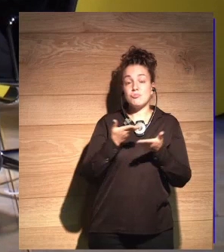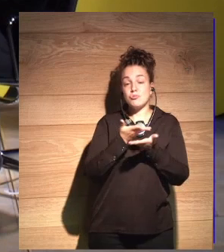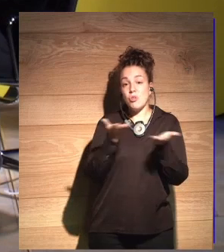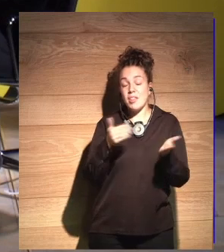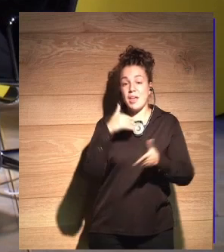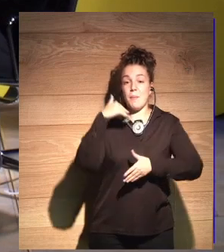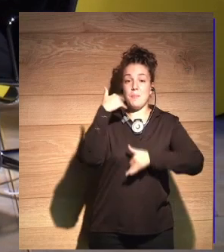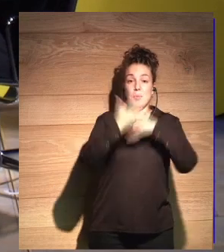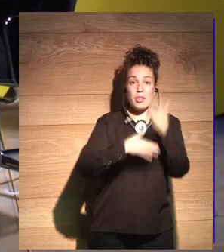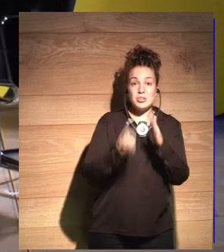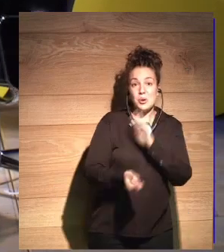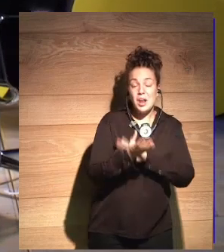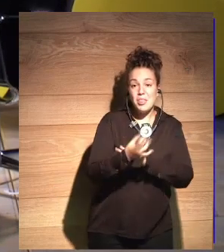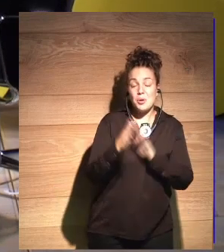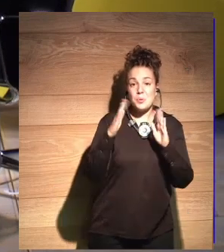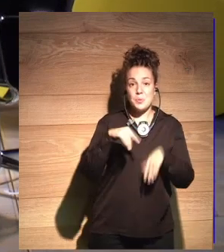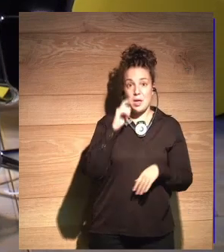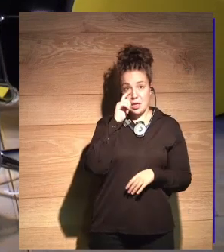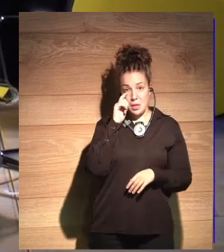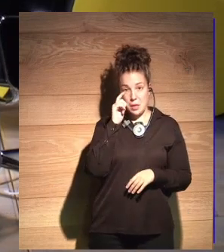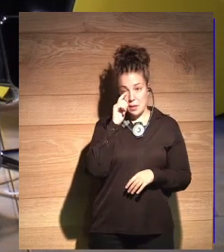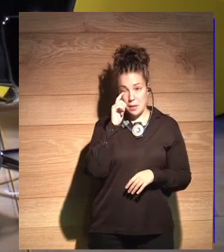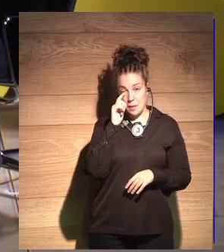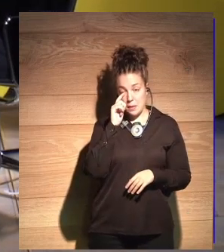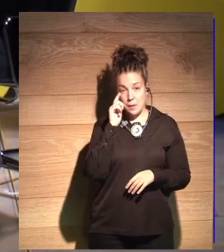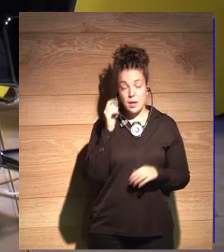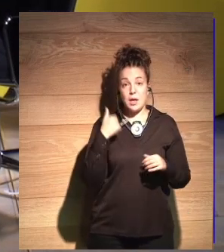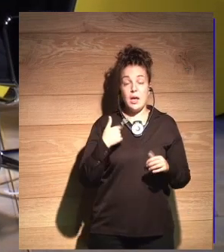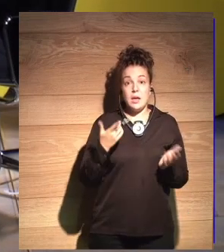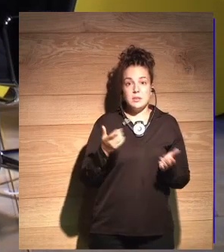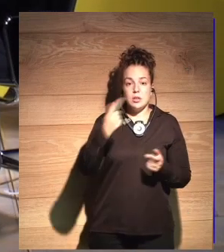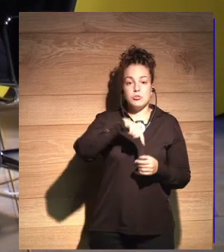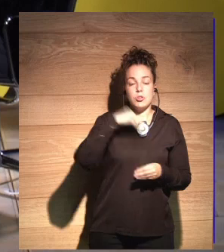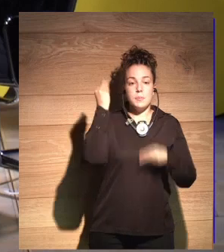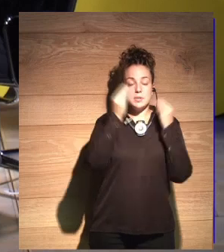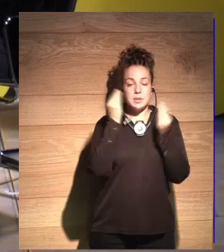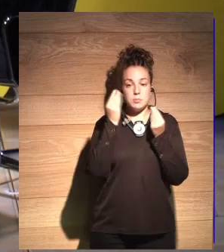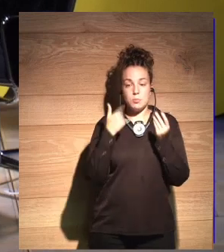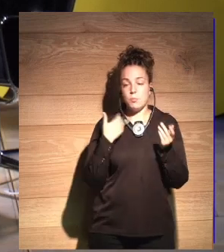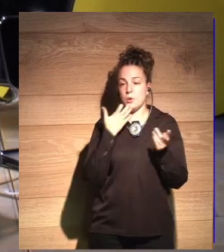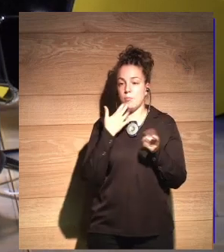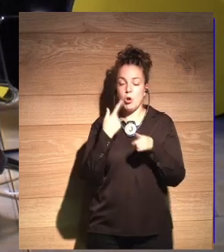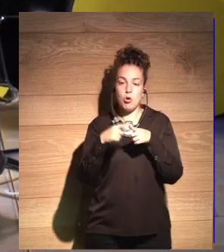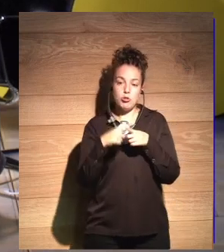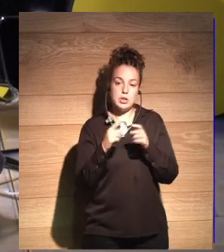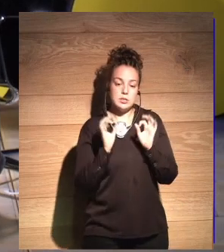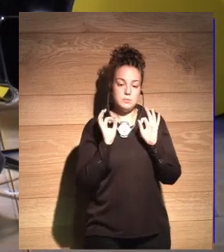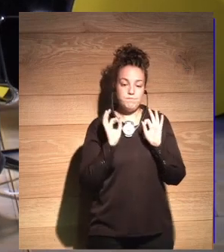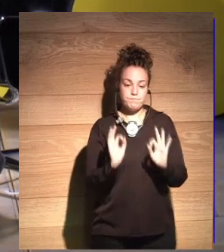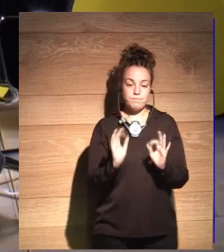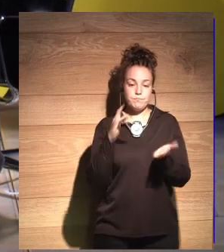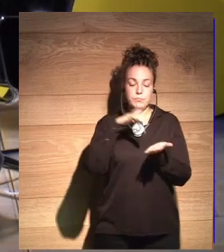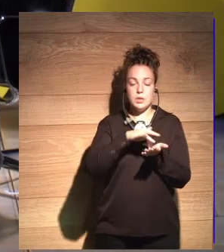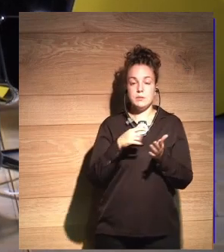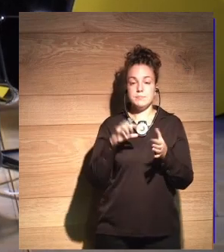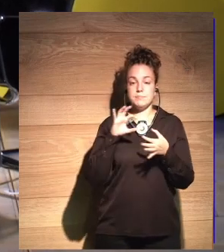unless they're really, Yeah. And so when you think about like some of the things that happen in technology, like my grandpa worked on